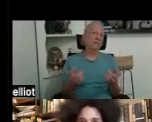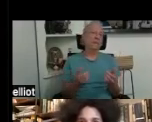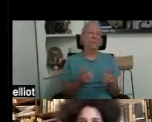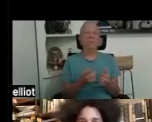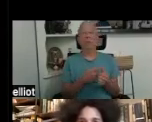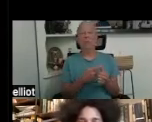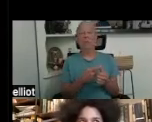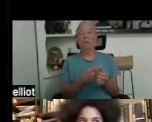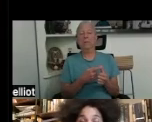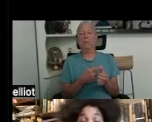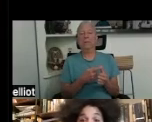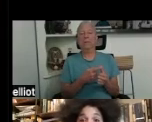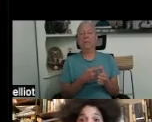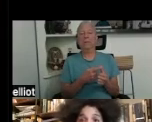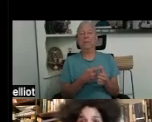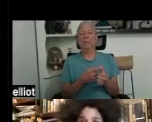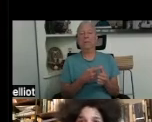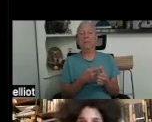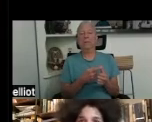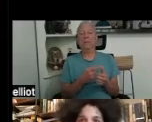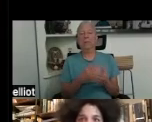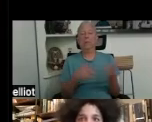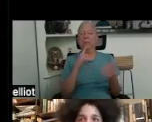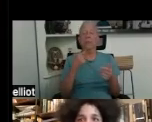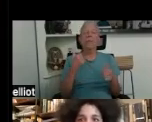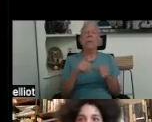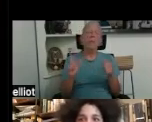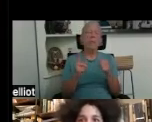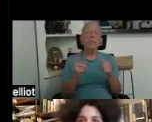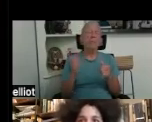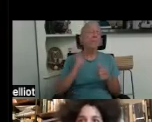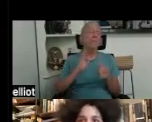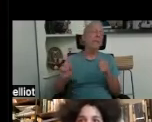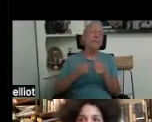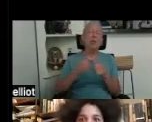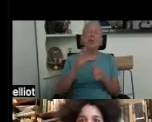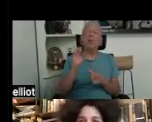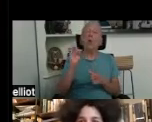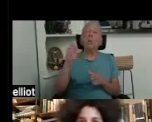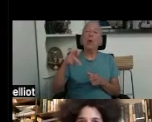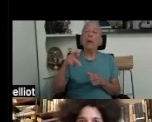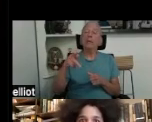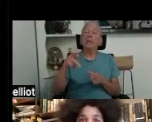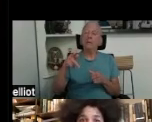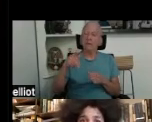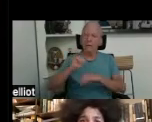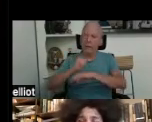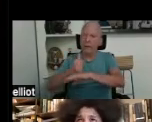corporation, well, in the beginning, the first corporation was used to raise money in England to